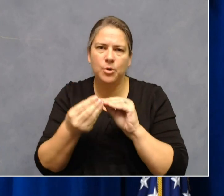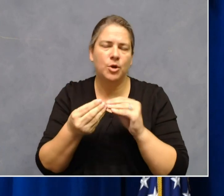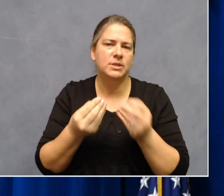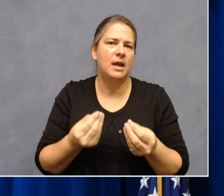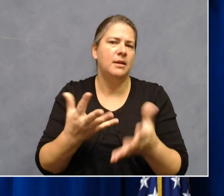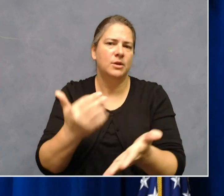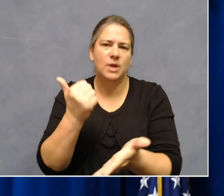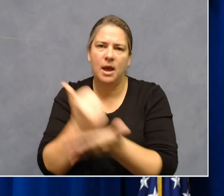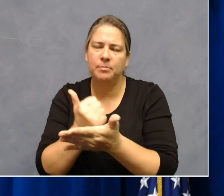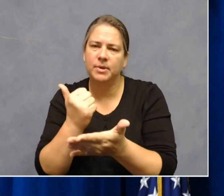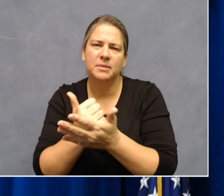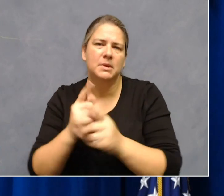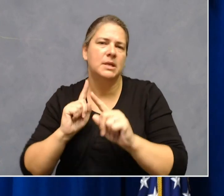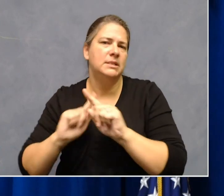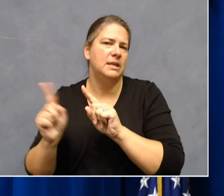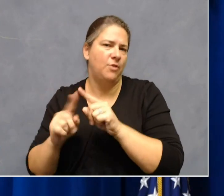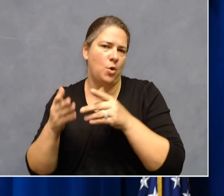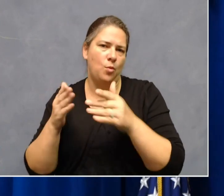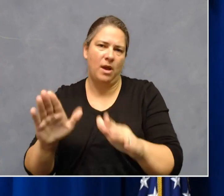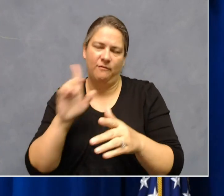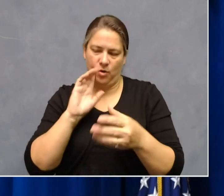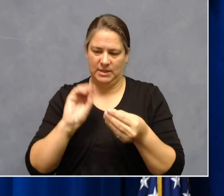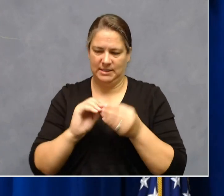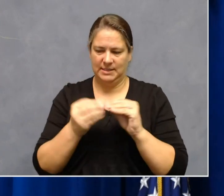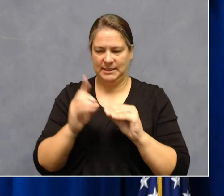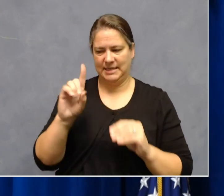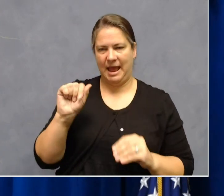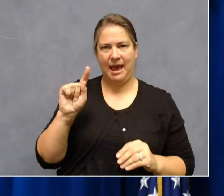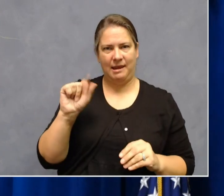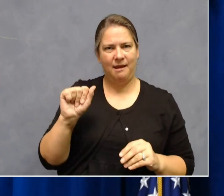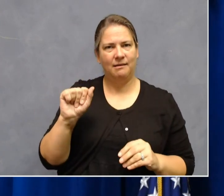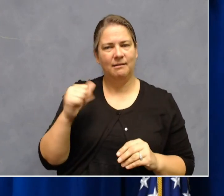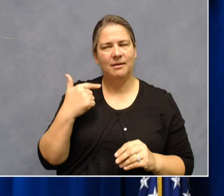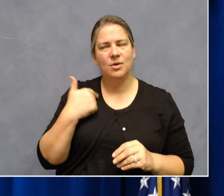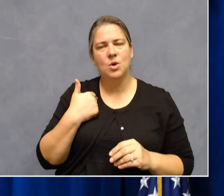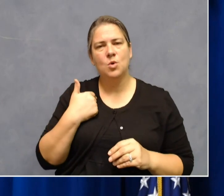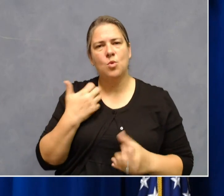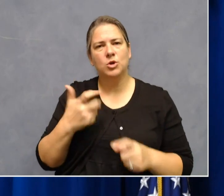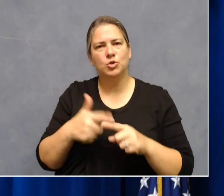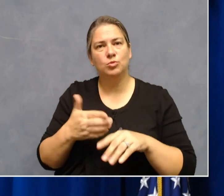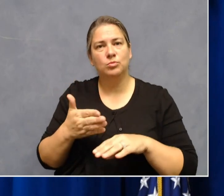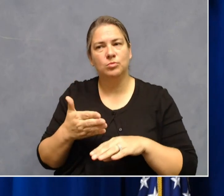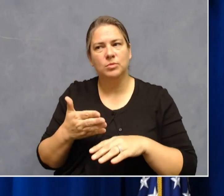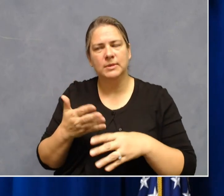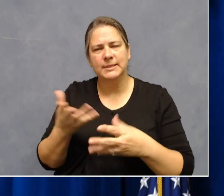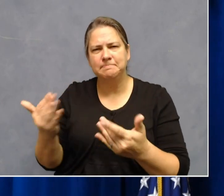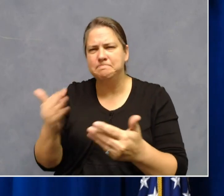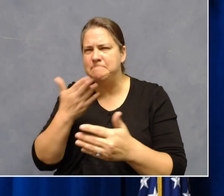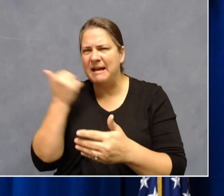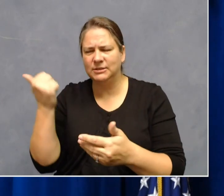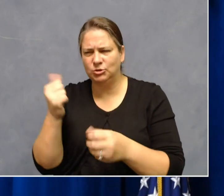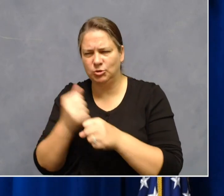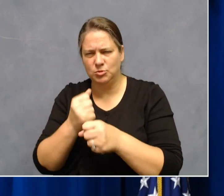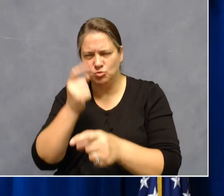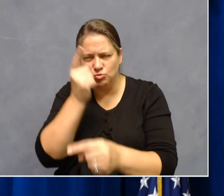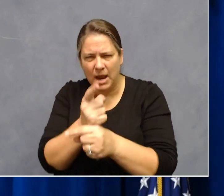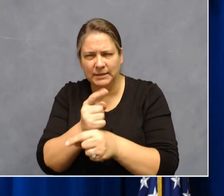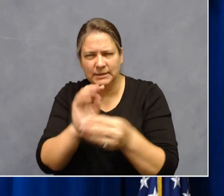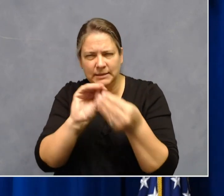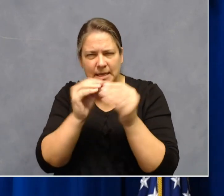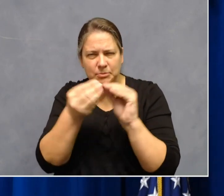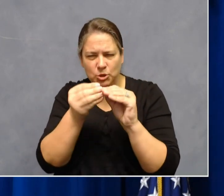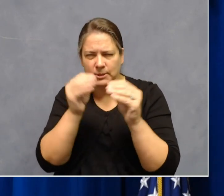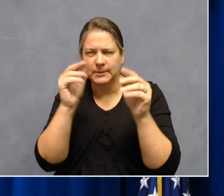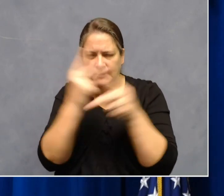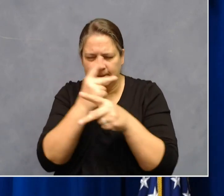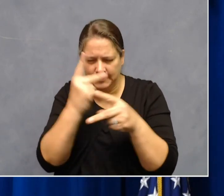in. We think that this will be an improvement on the positivity rate, but we will, like in everything else, continue to improve how we